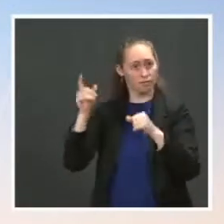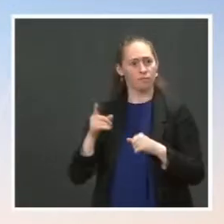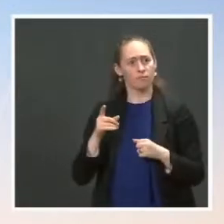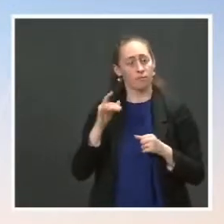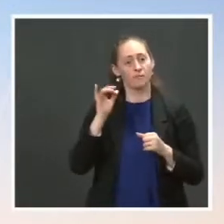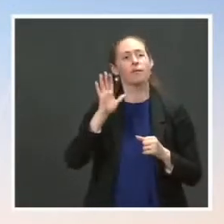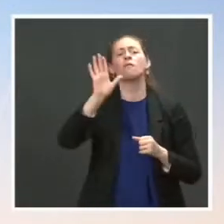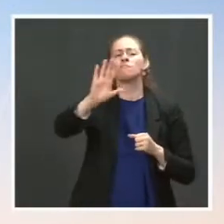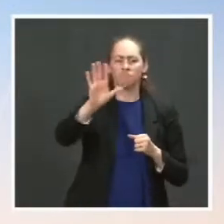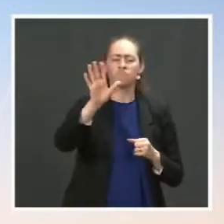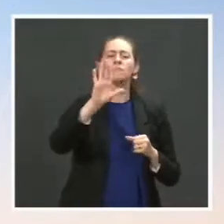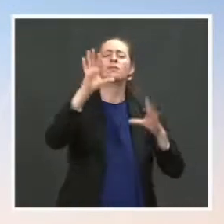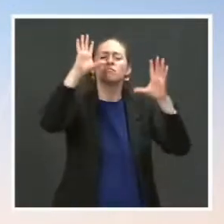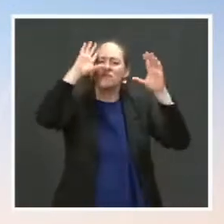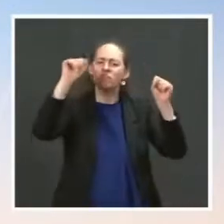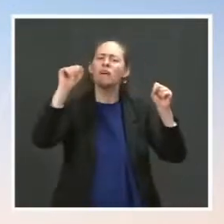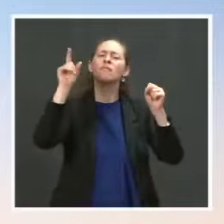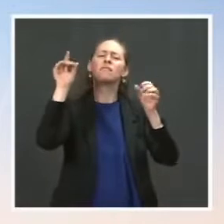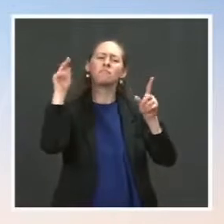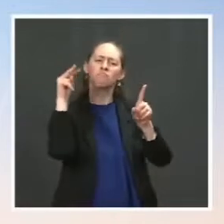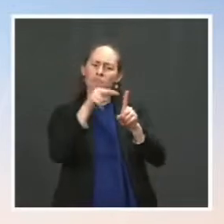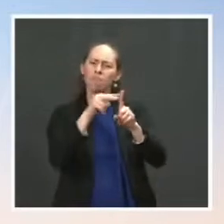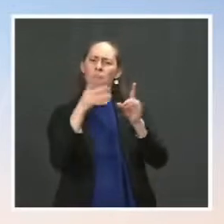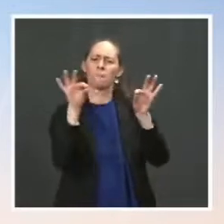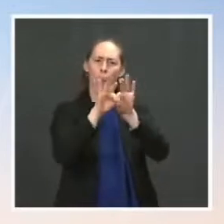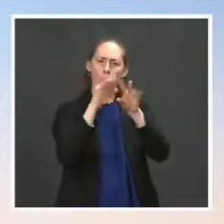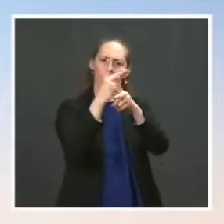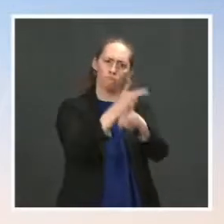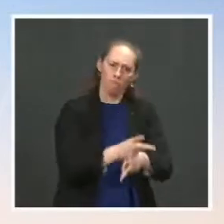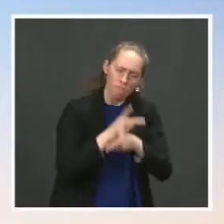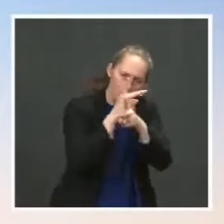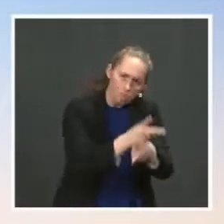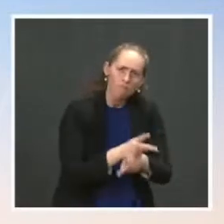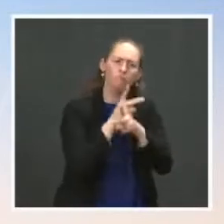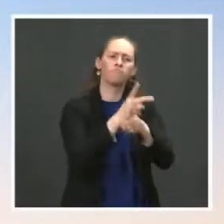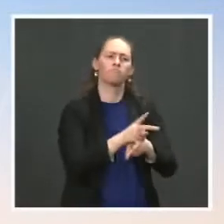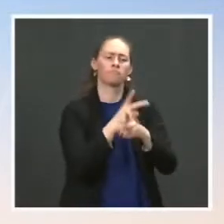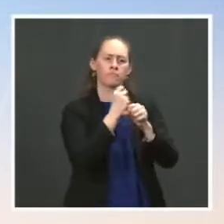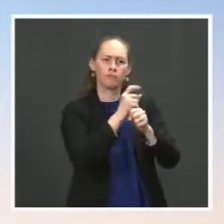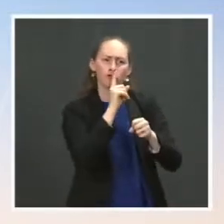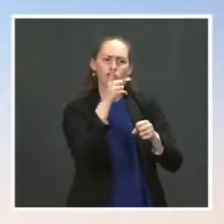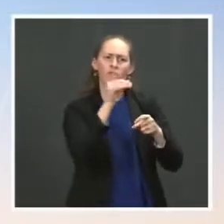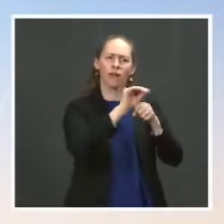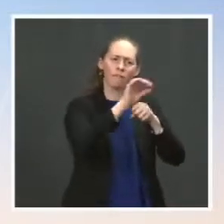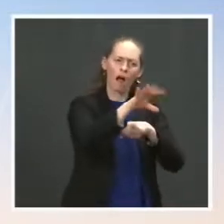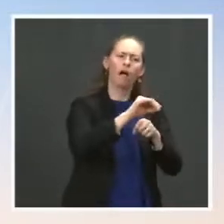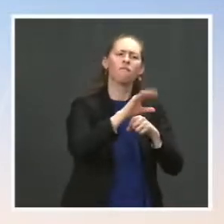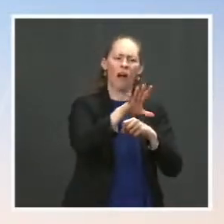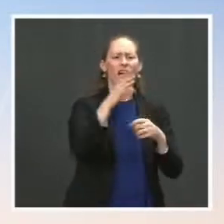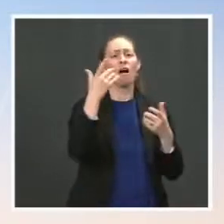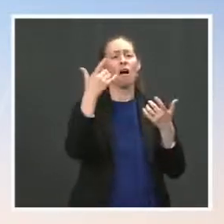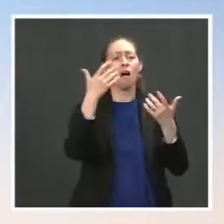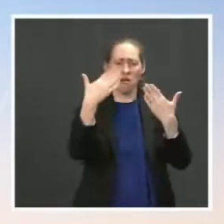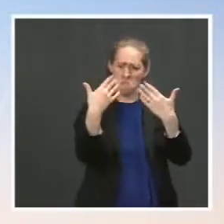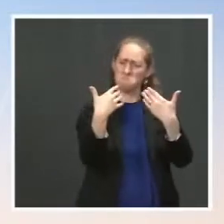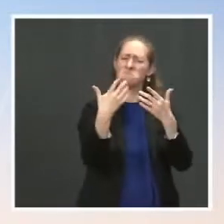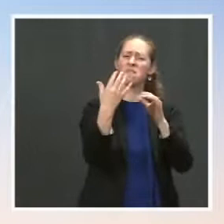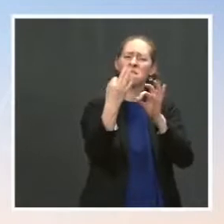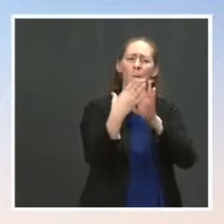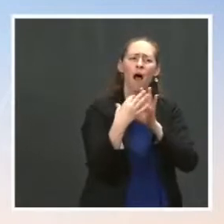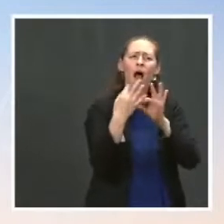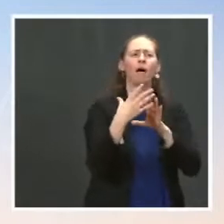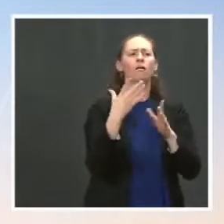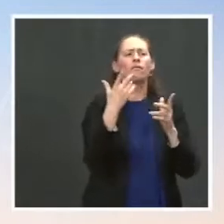taking the advice, the counsel, the consultations of members of his military leadership, members of